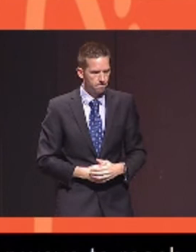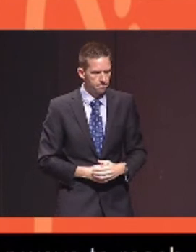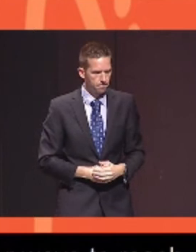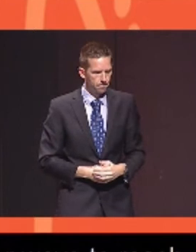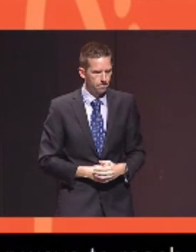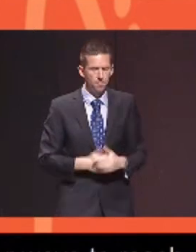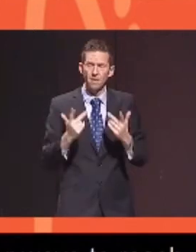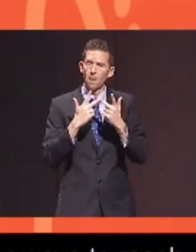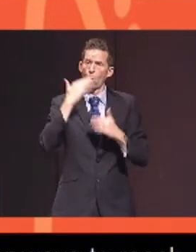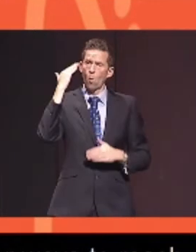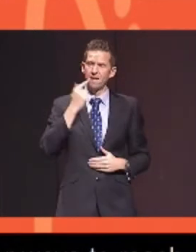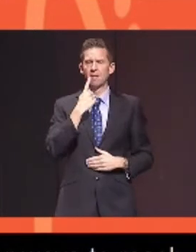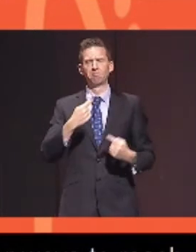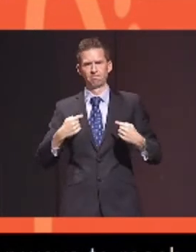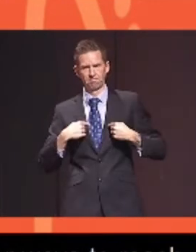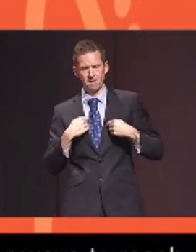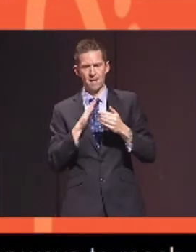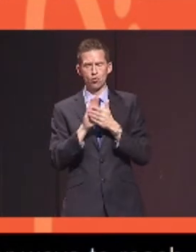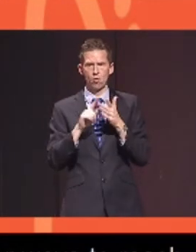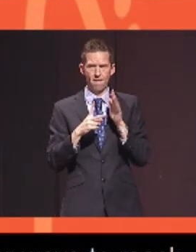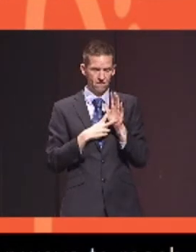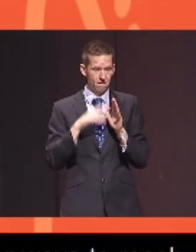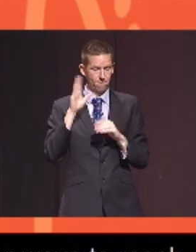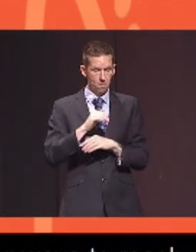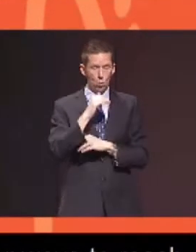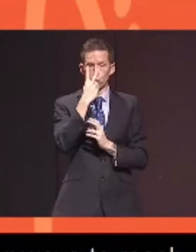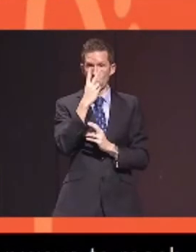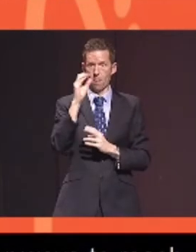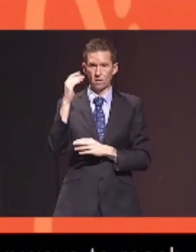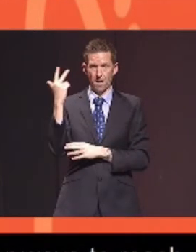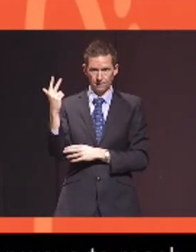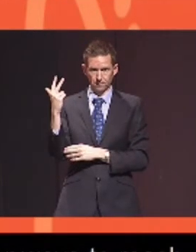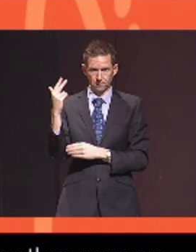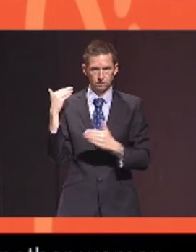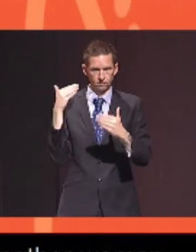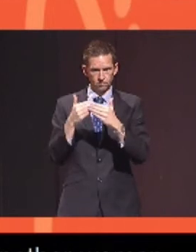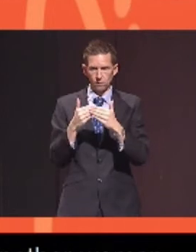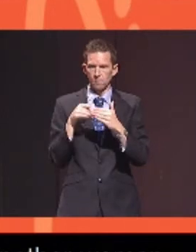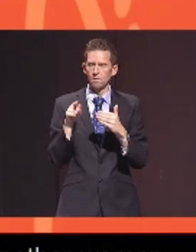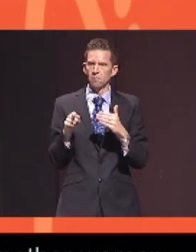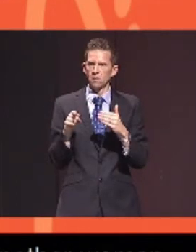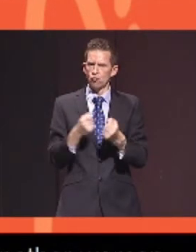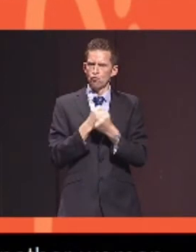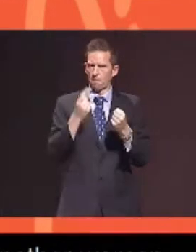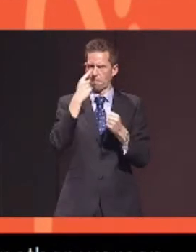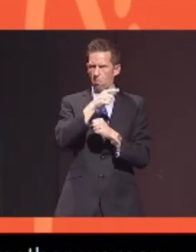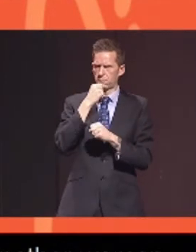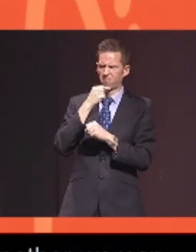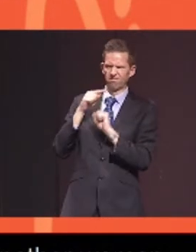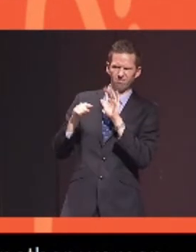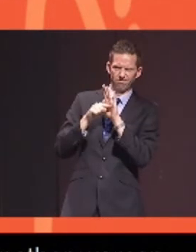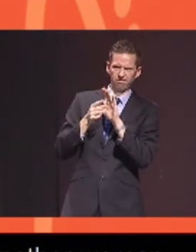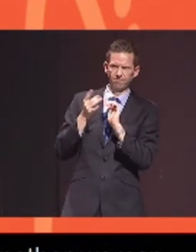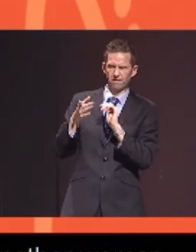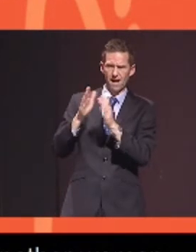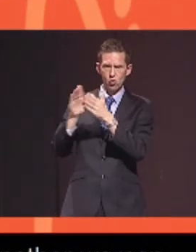woman said that I am HIV positive since 2008. HIV stigma is strong, but she